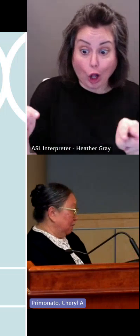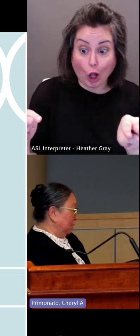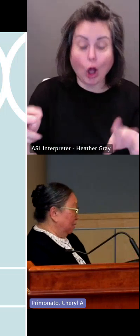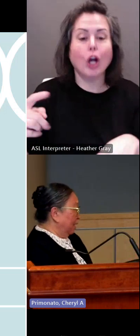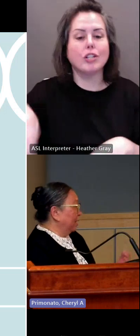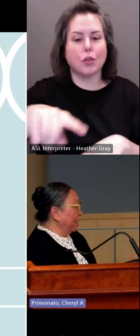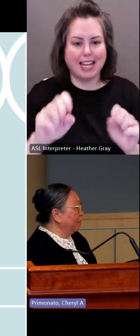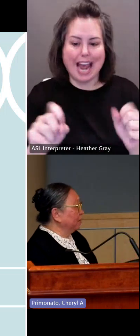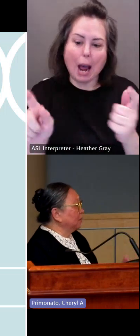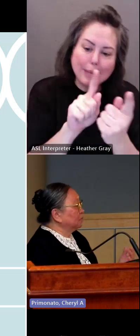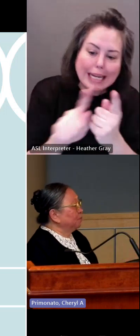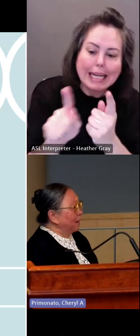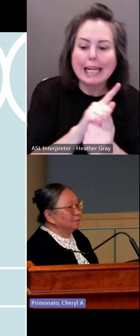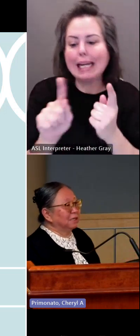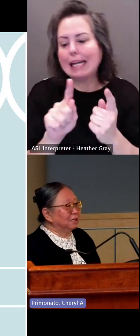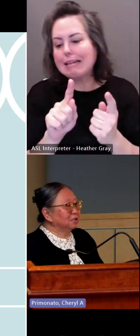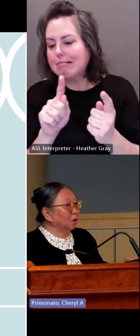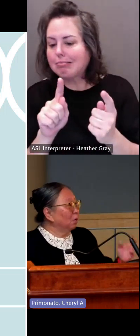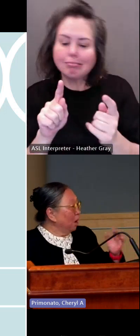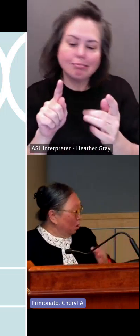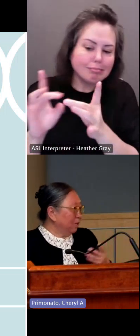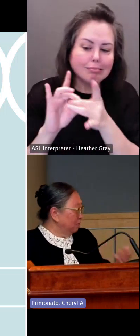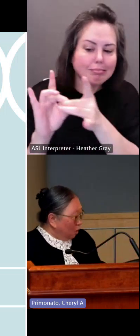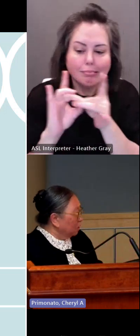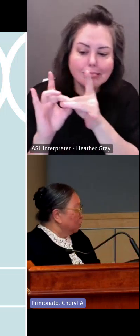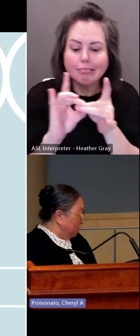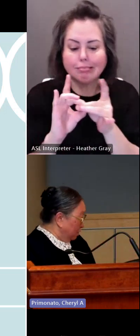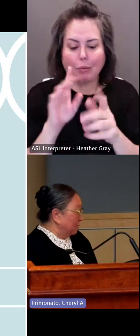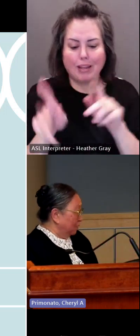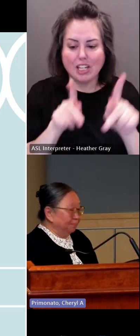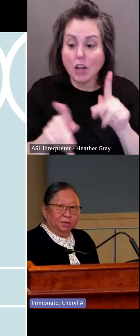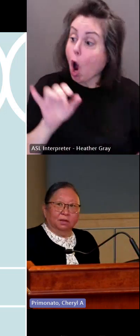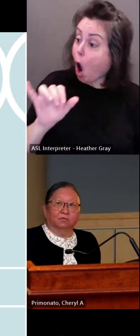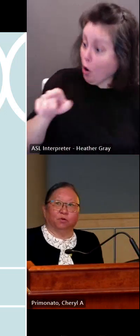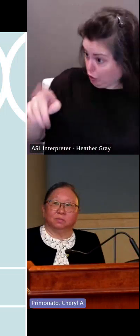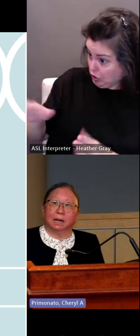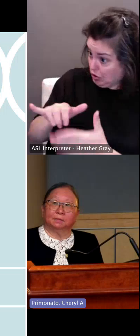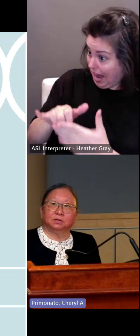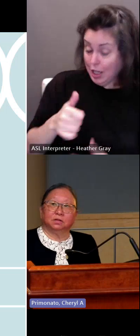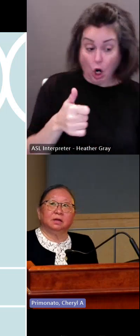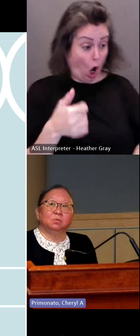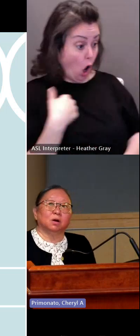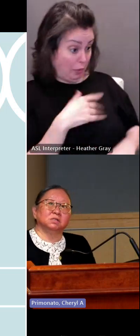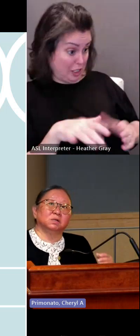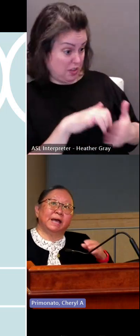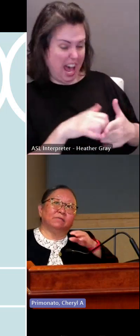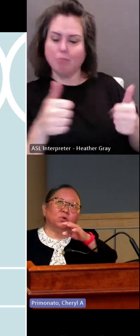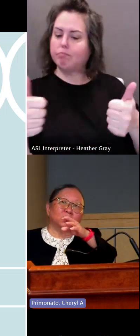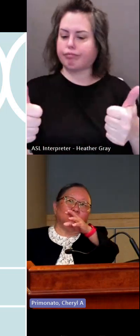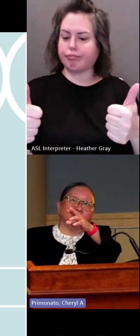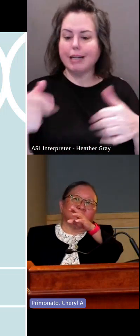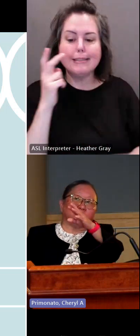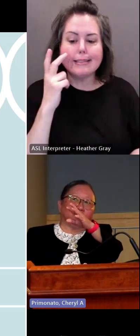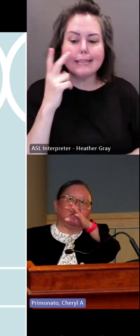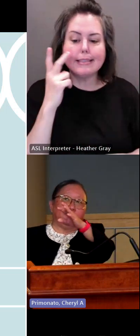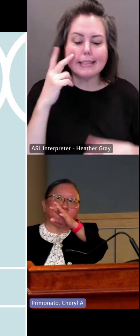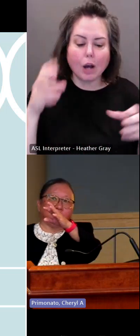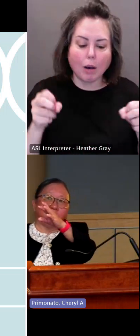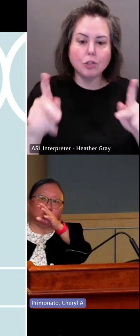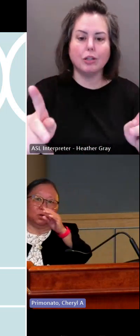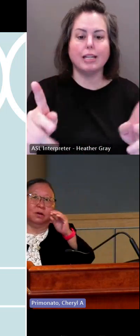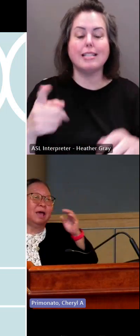and greet and the clients can get to know, oh, I didn't know that you did that. For the opportunity. We're also going to have quarterly workshops